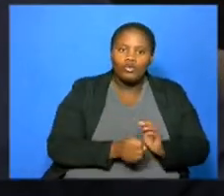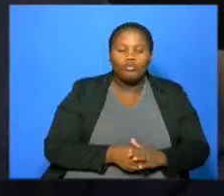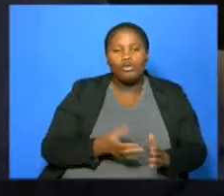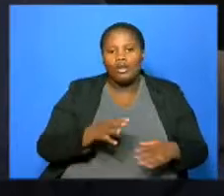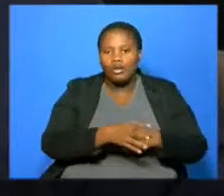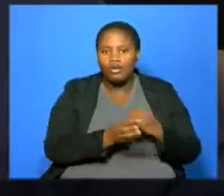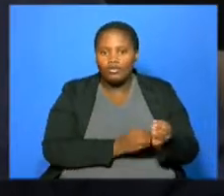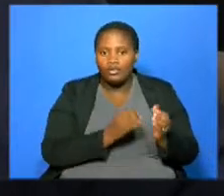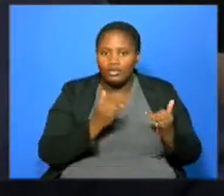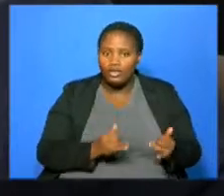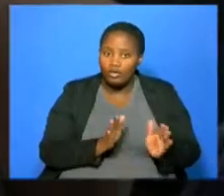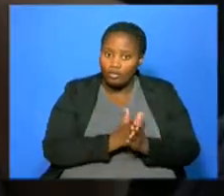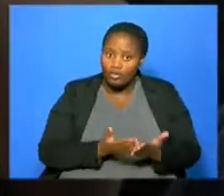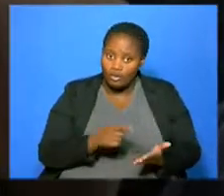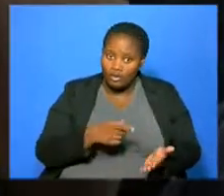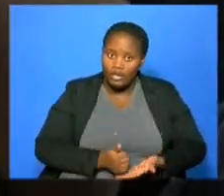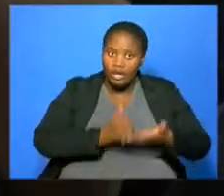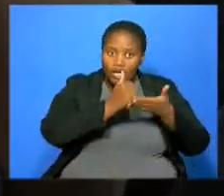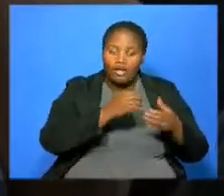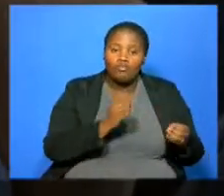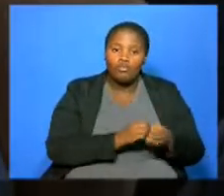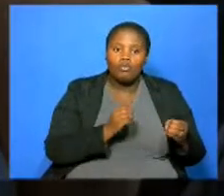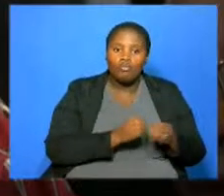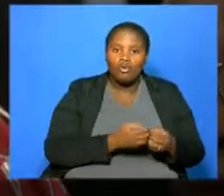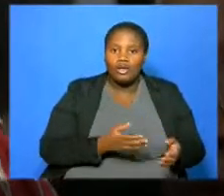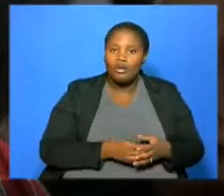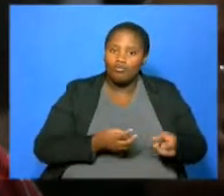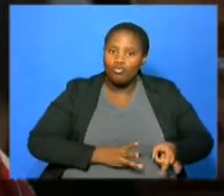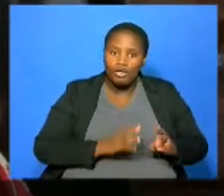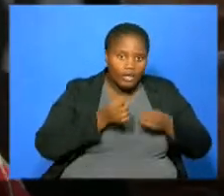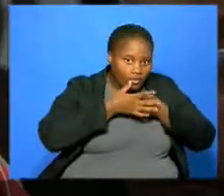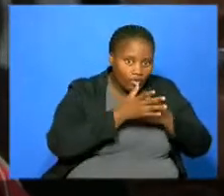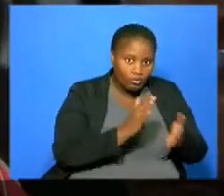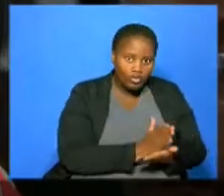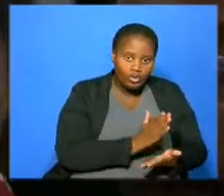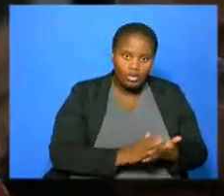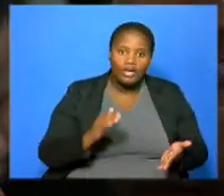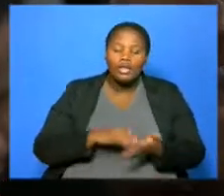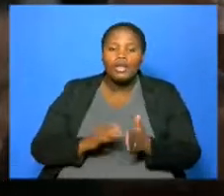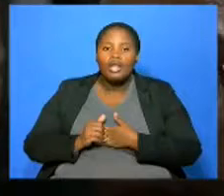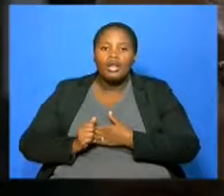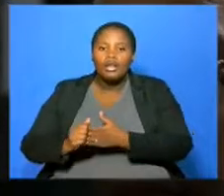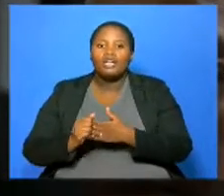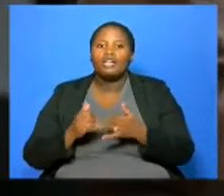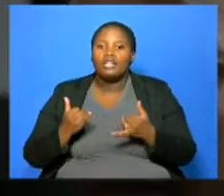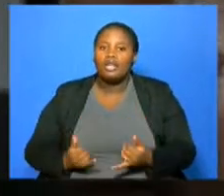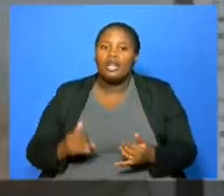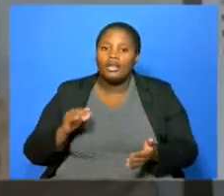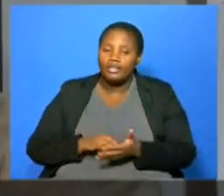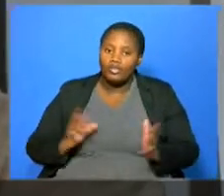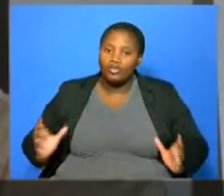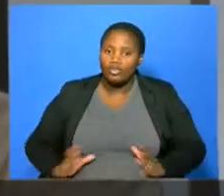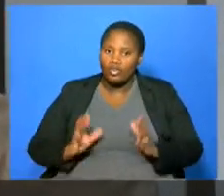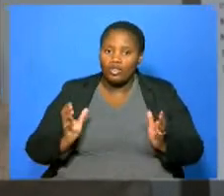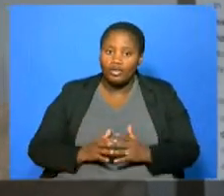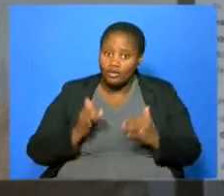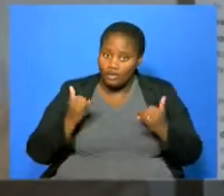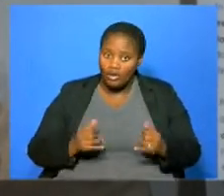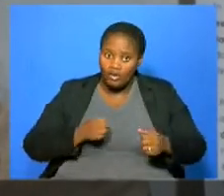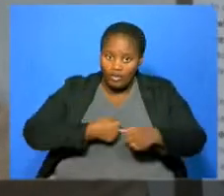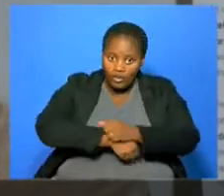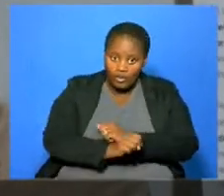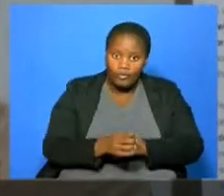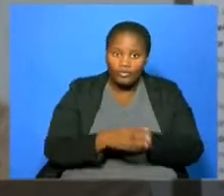his book will come in handy both as a source of information and a guide of aspiring and current football administrators. As